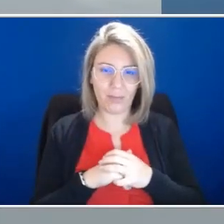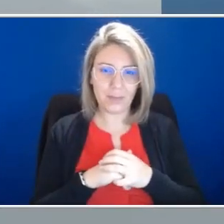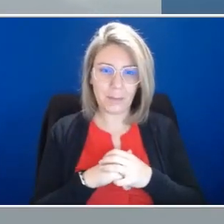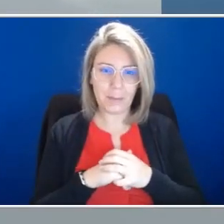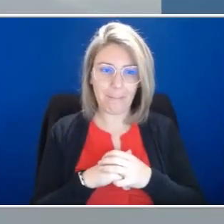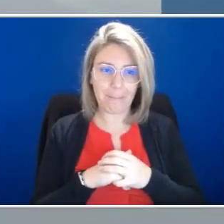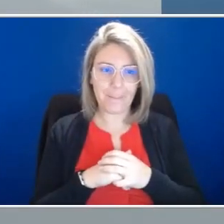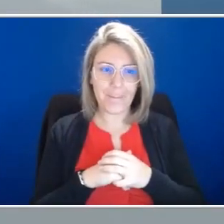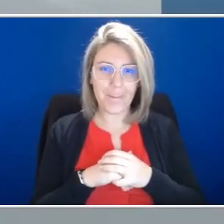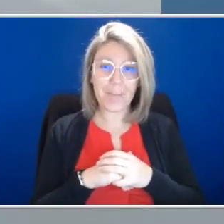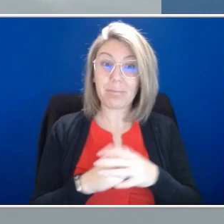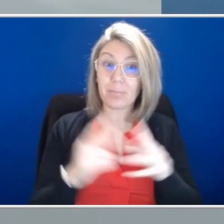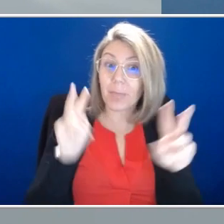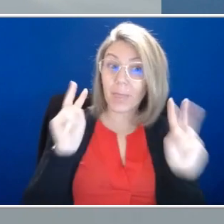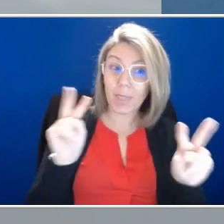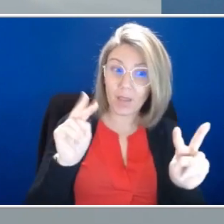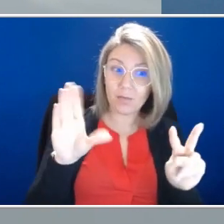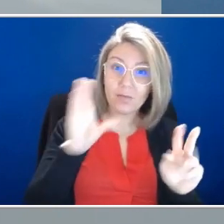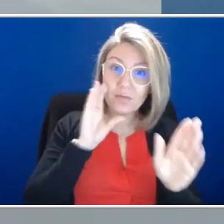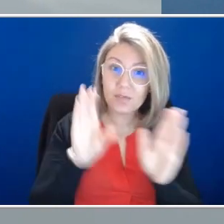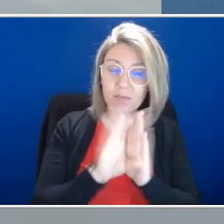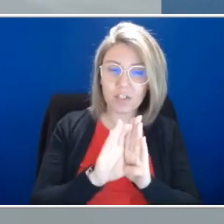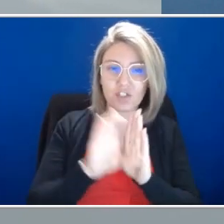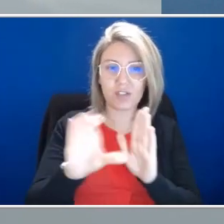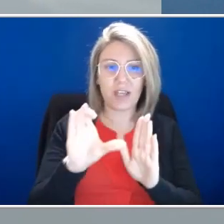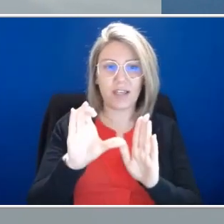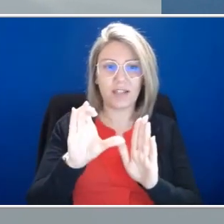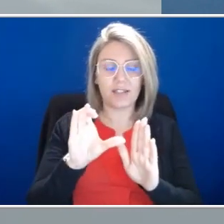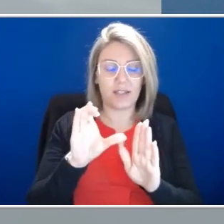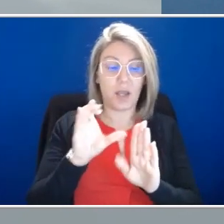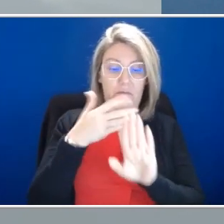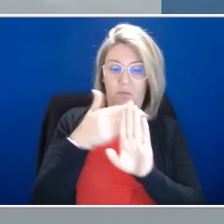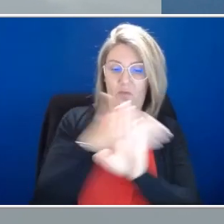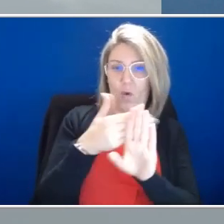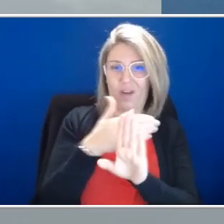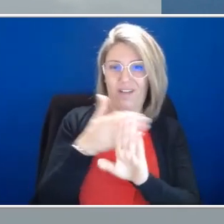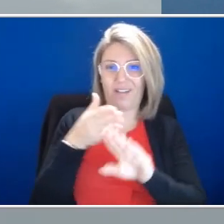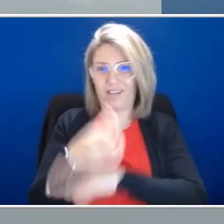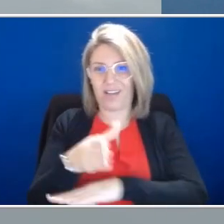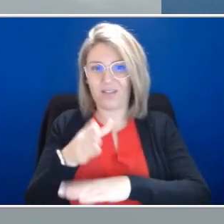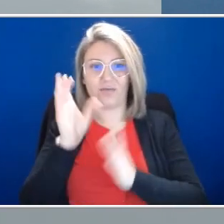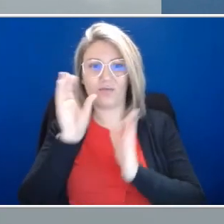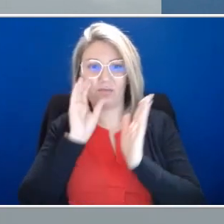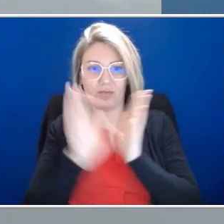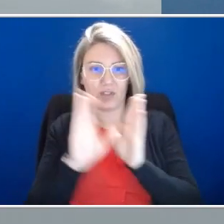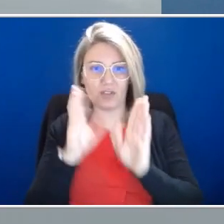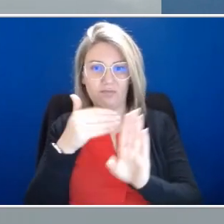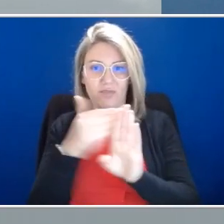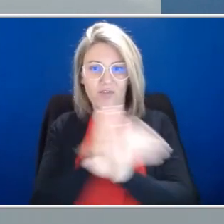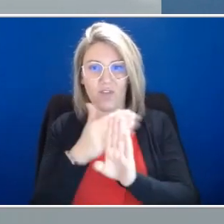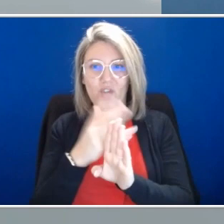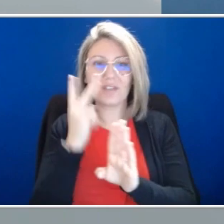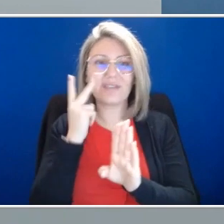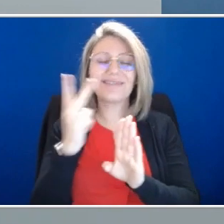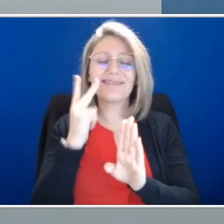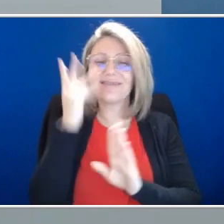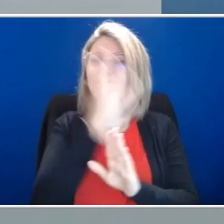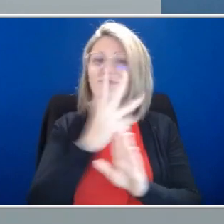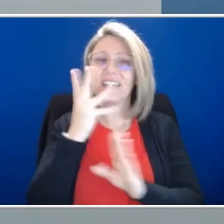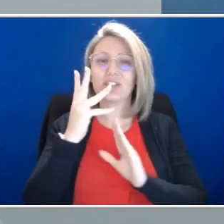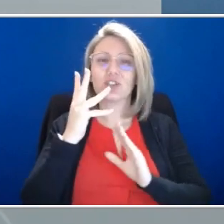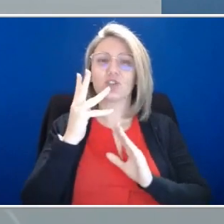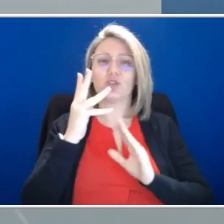Take a look at these pictures. These are before and after pictures of Kyle before he came to see Dr. Garg for facial reconstruction surgery